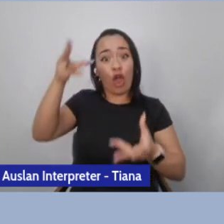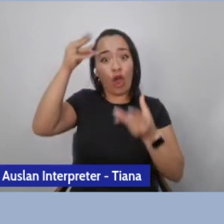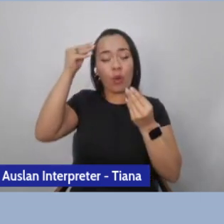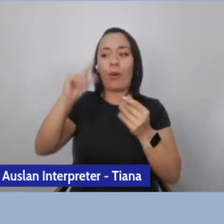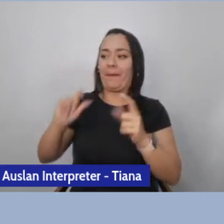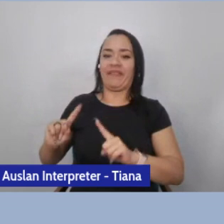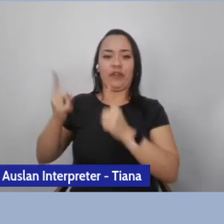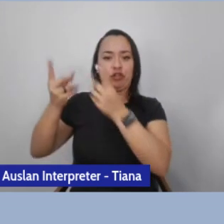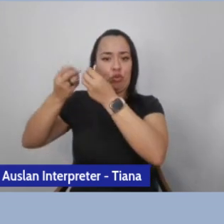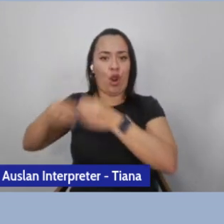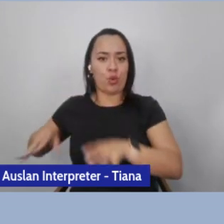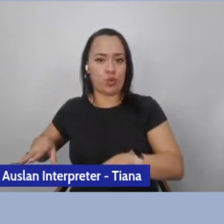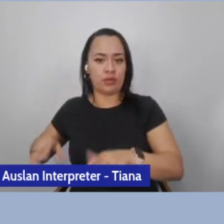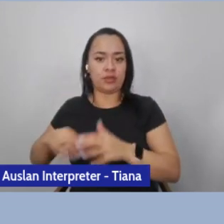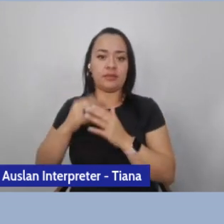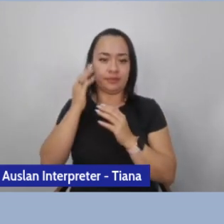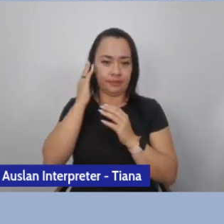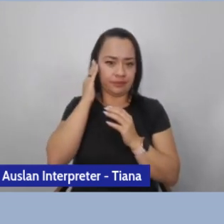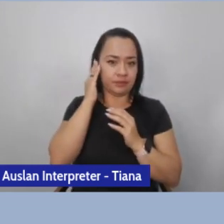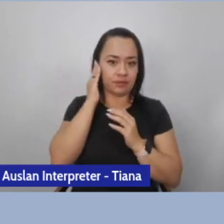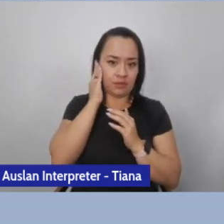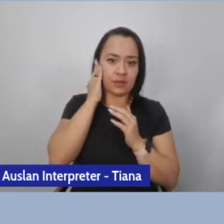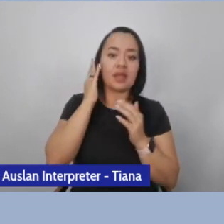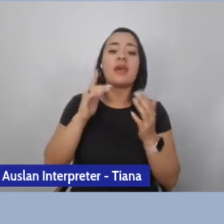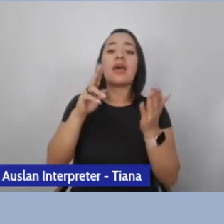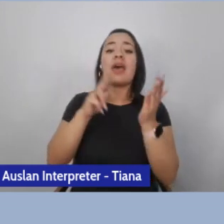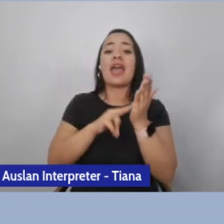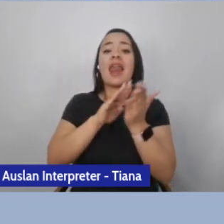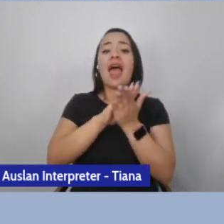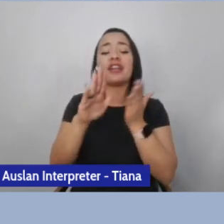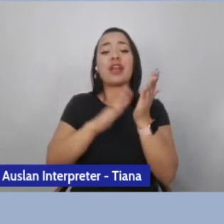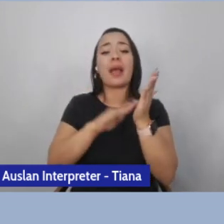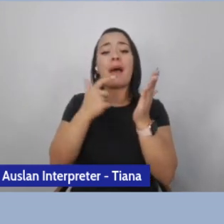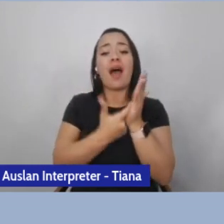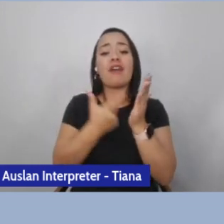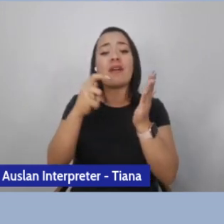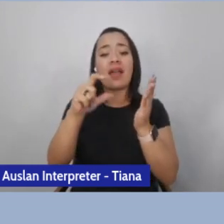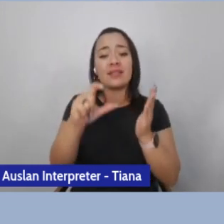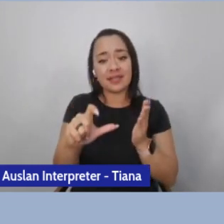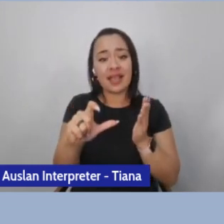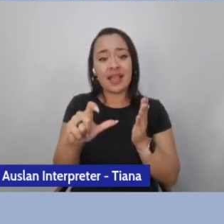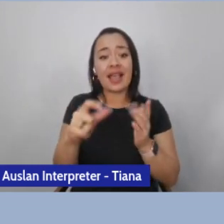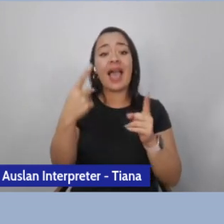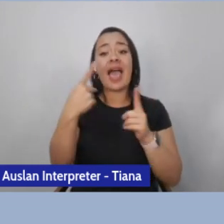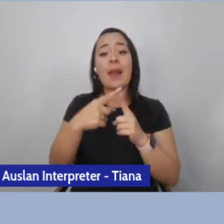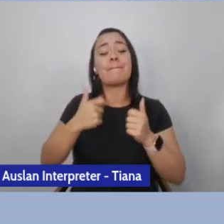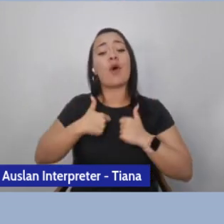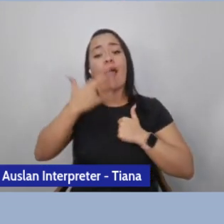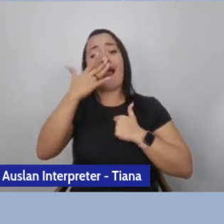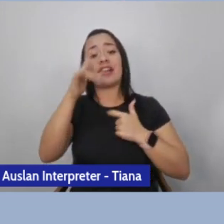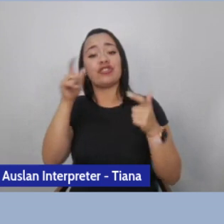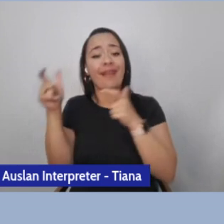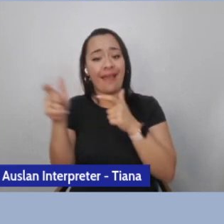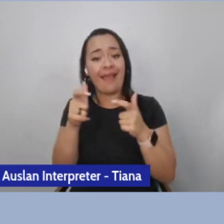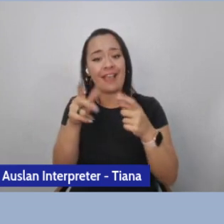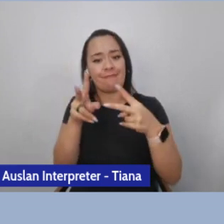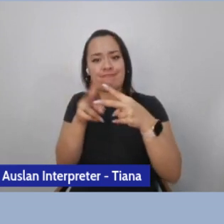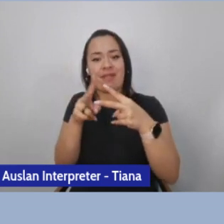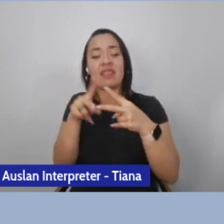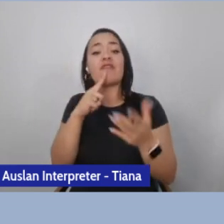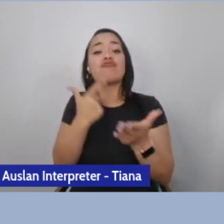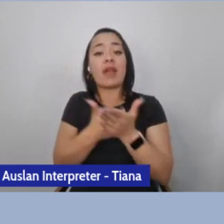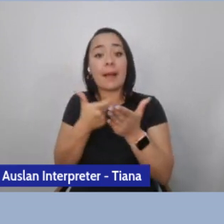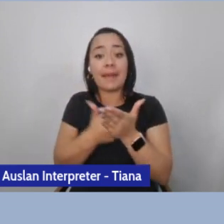the NHMRC, or the National Health and Medical Research Council, and My Aged Care, they recommend that interpreters are